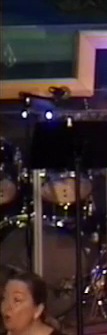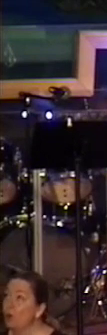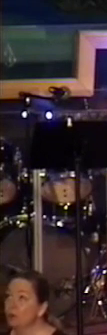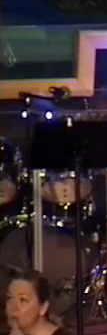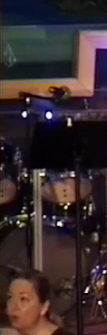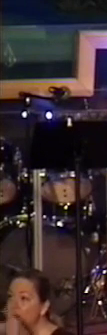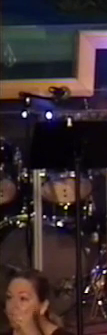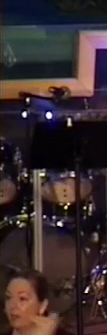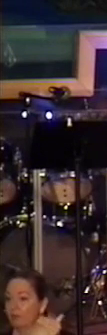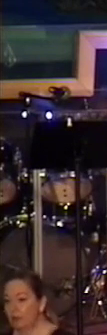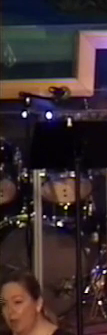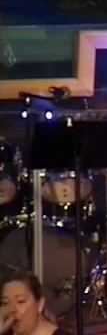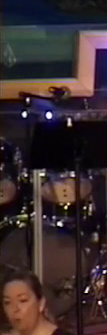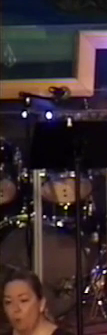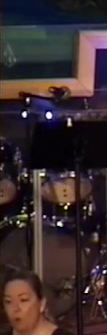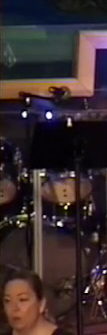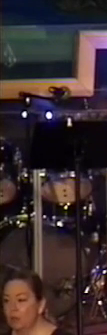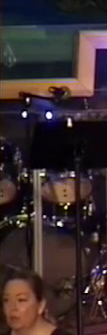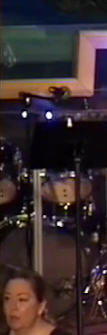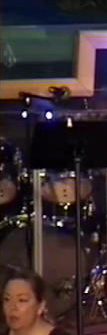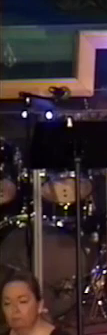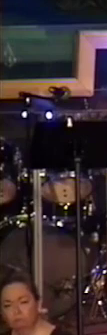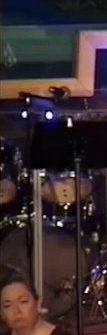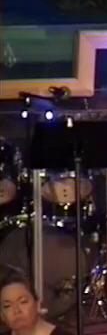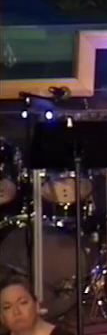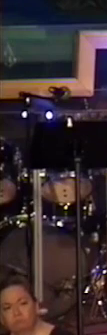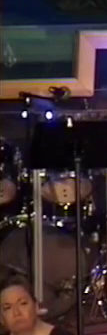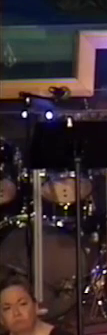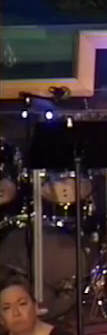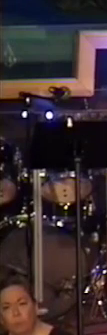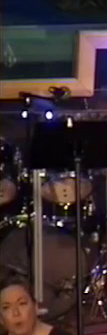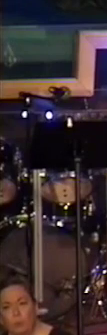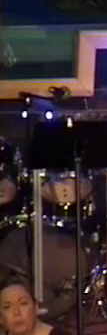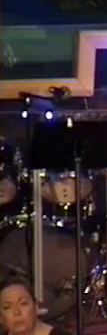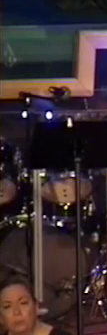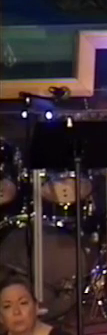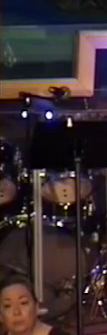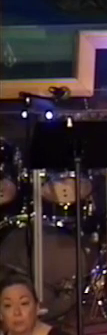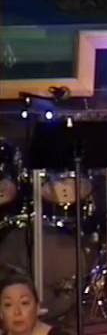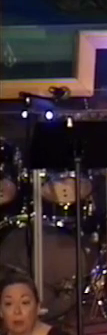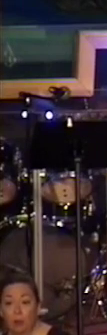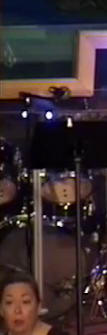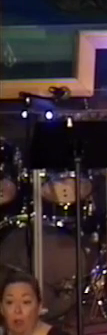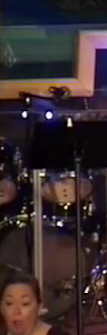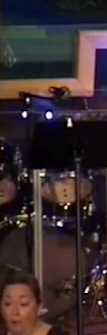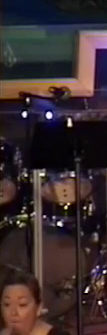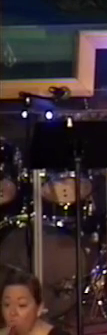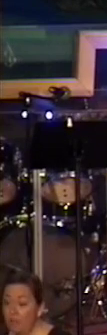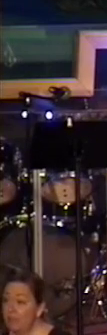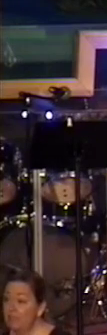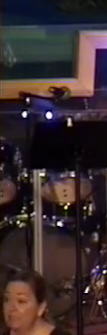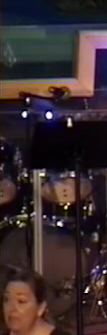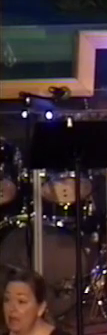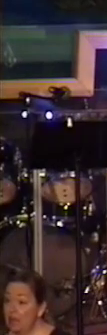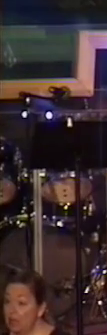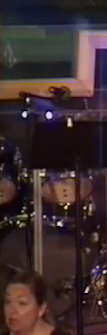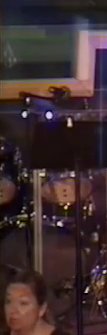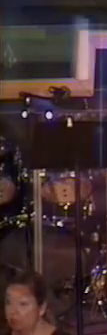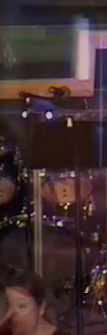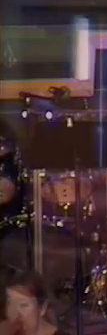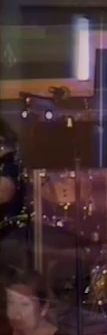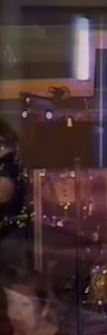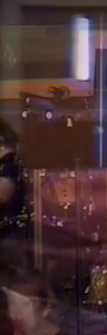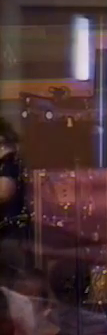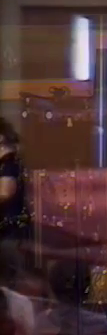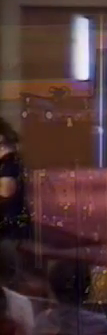here, God's working in you. Now think about that for a moment. See, if our faith tells us that God's the origin of life,